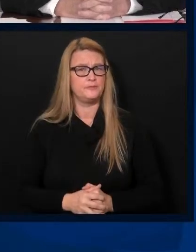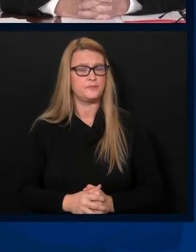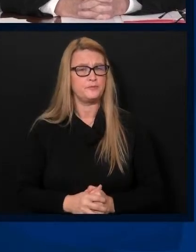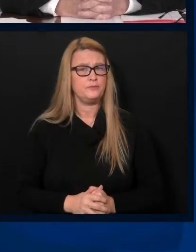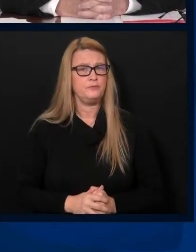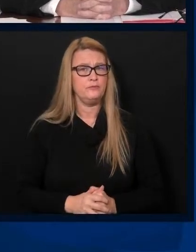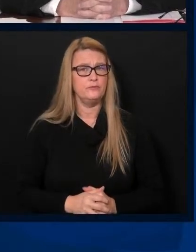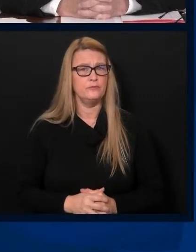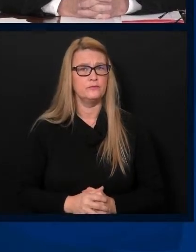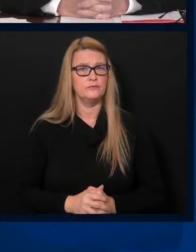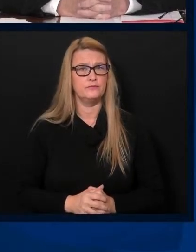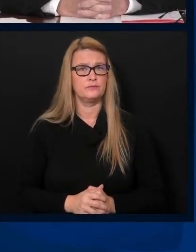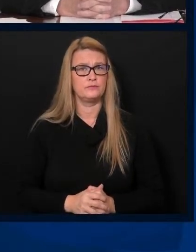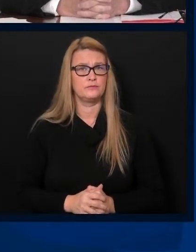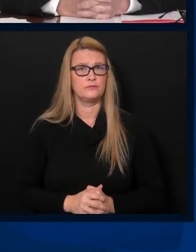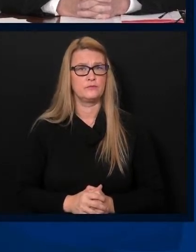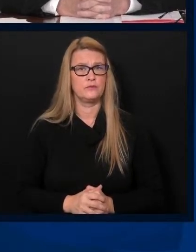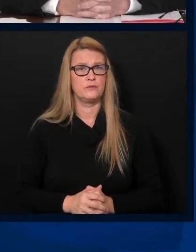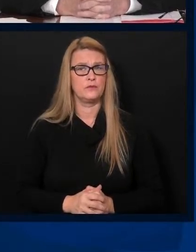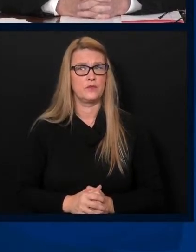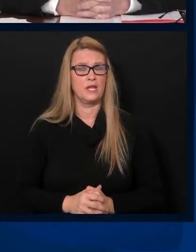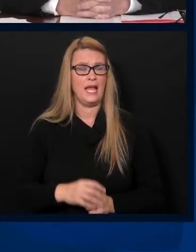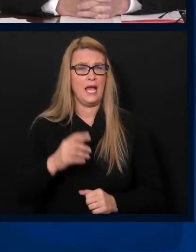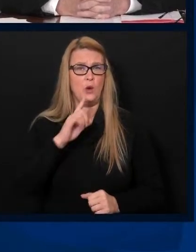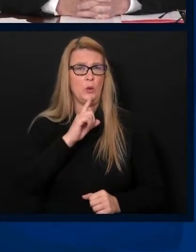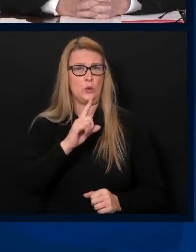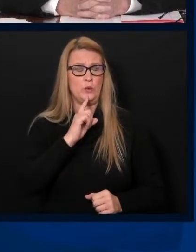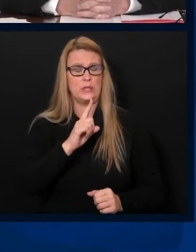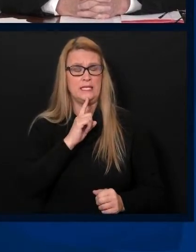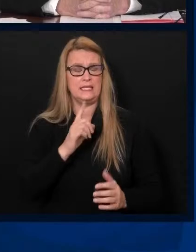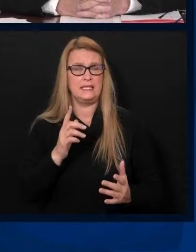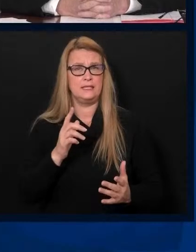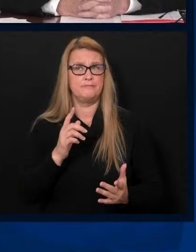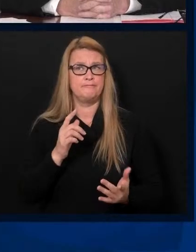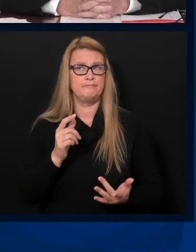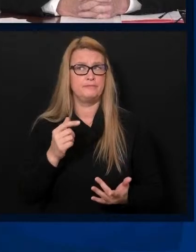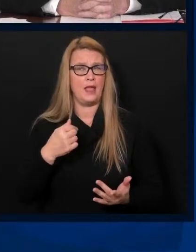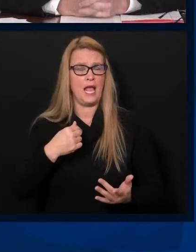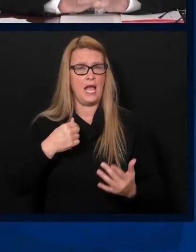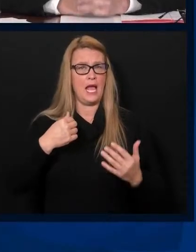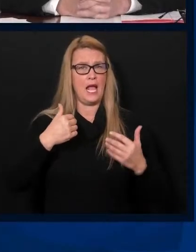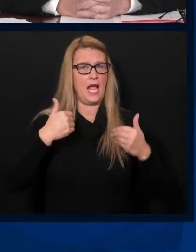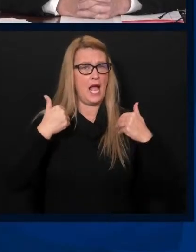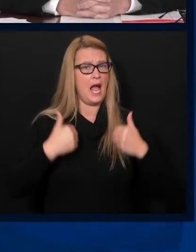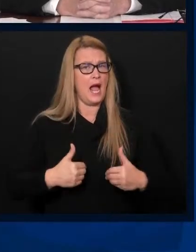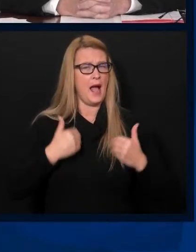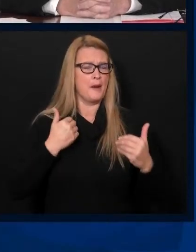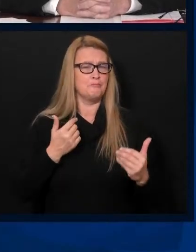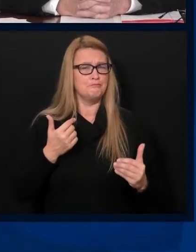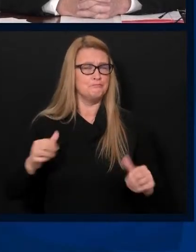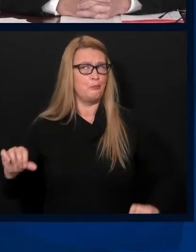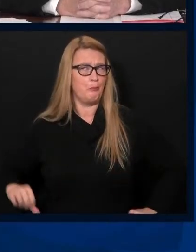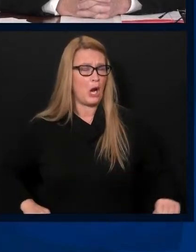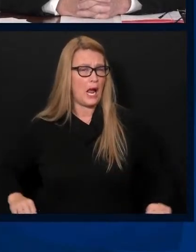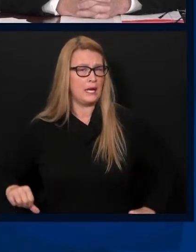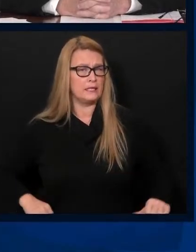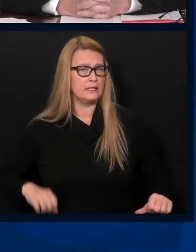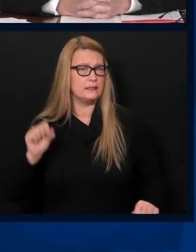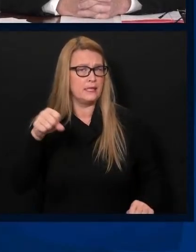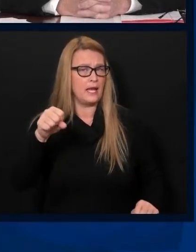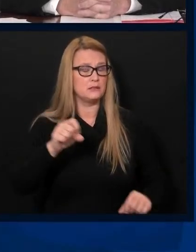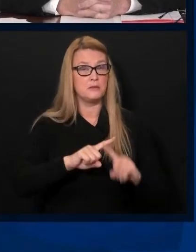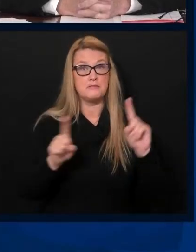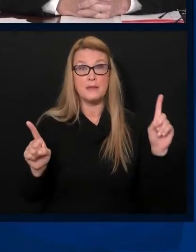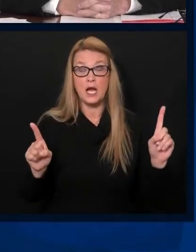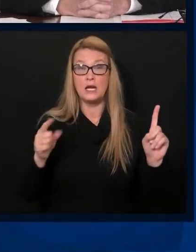This is anything but tooting our horn, but I want you to understand something very clearly. I